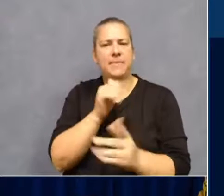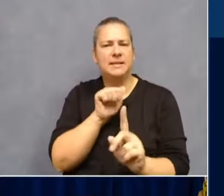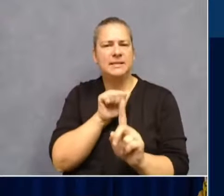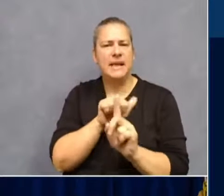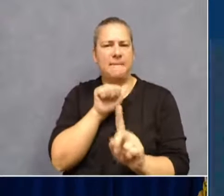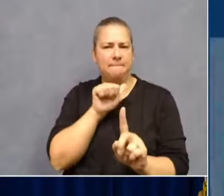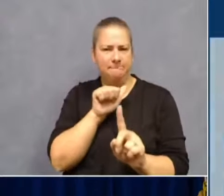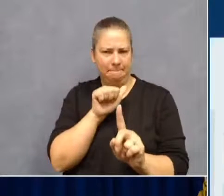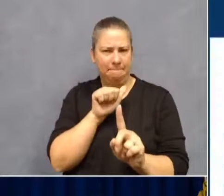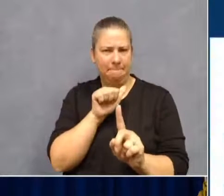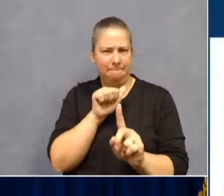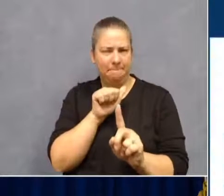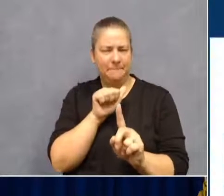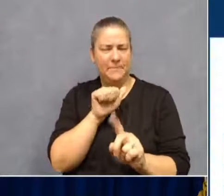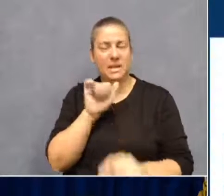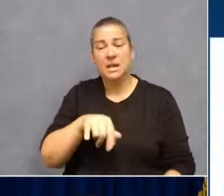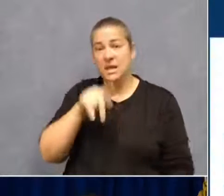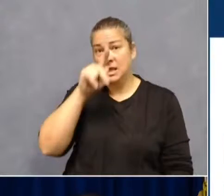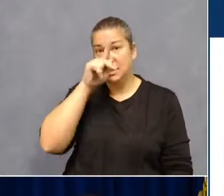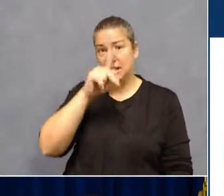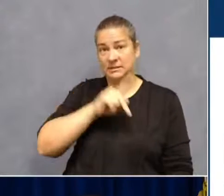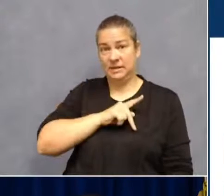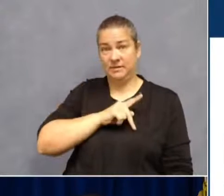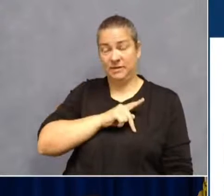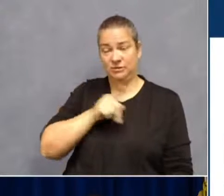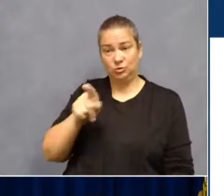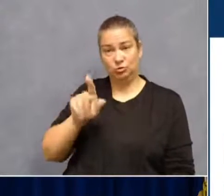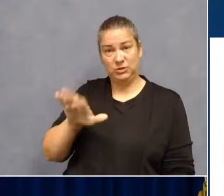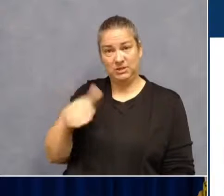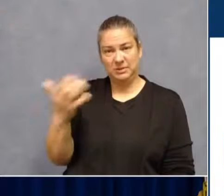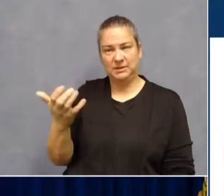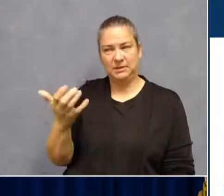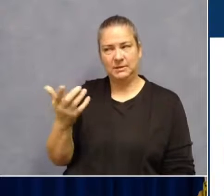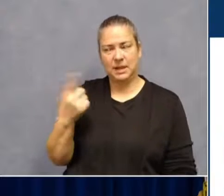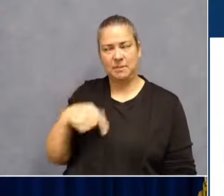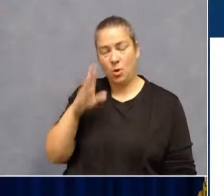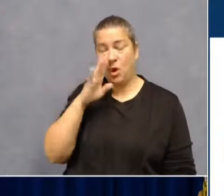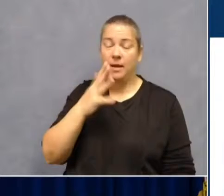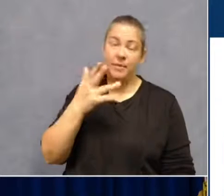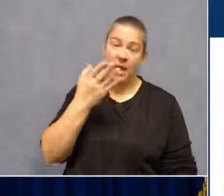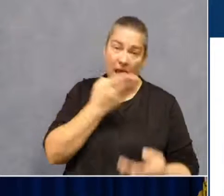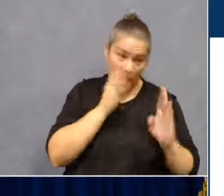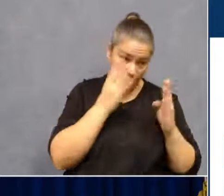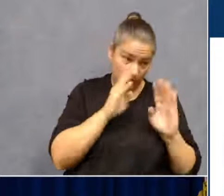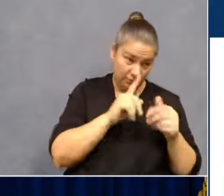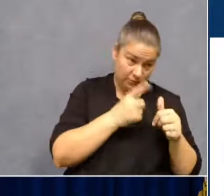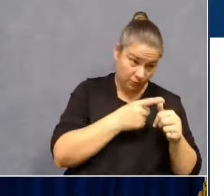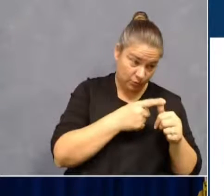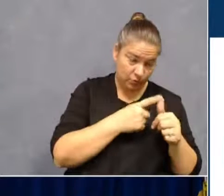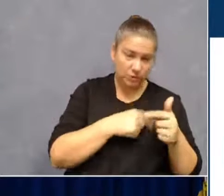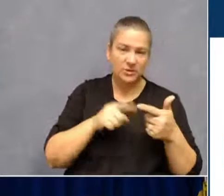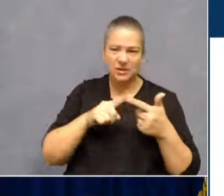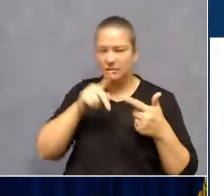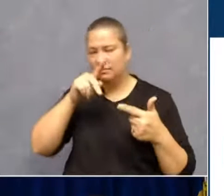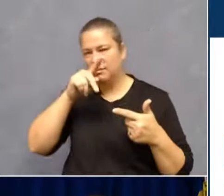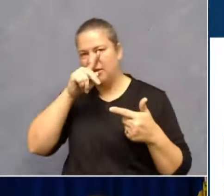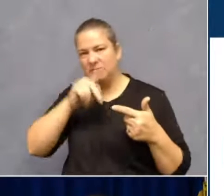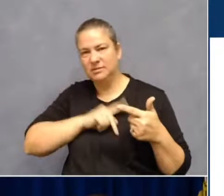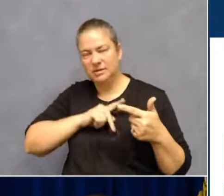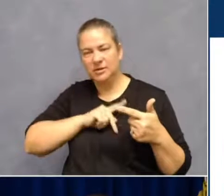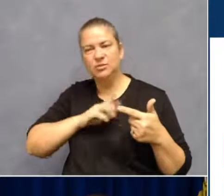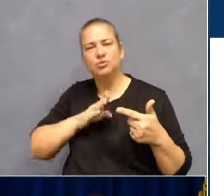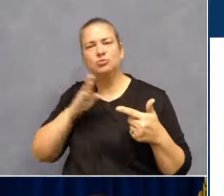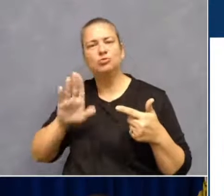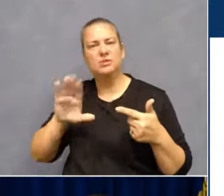Christmas are very quickly approaching. Halloween first, but then Thanksgiving and Christmas. And I want to bring awareness that there are still